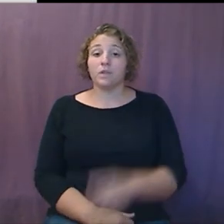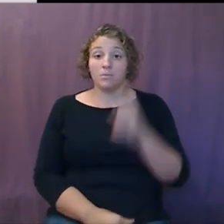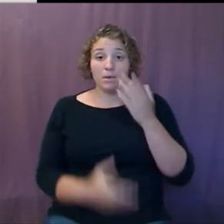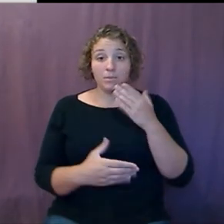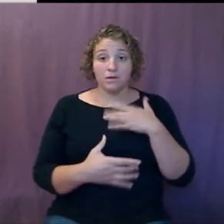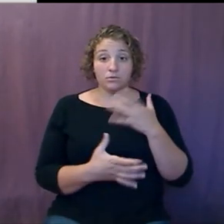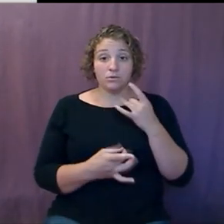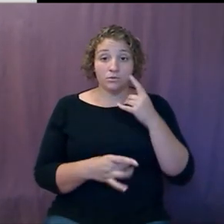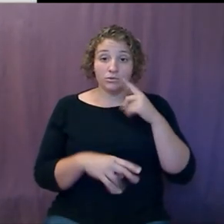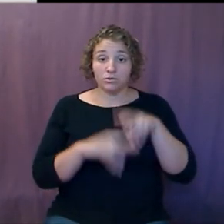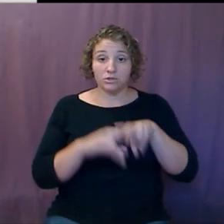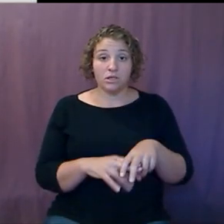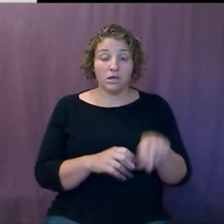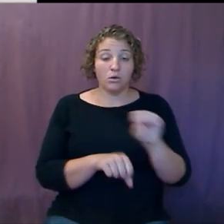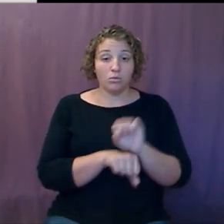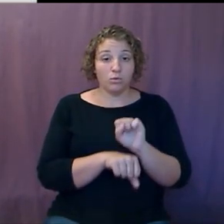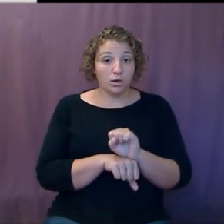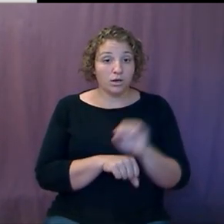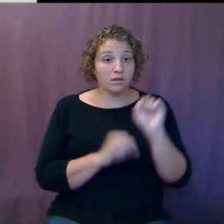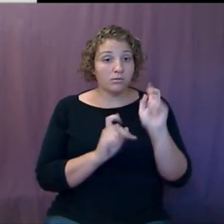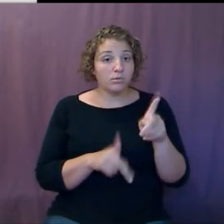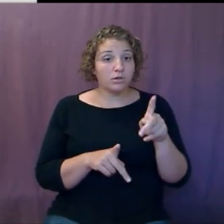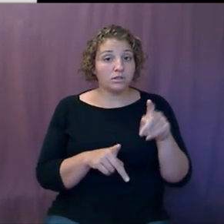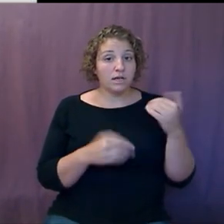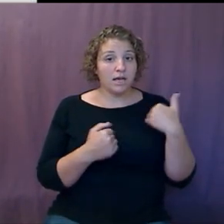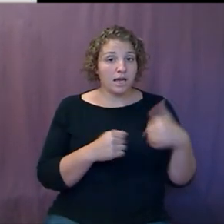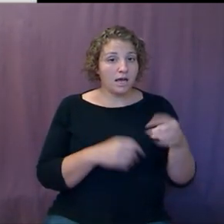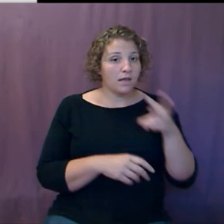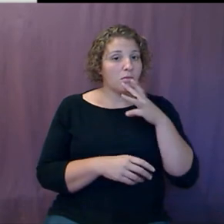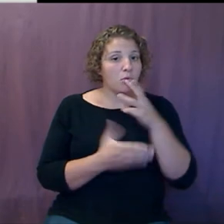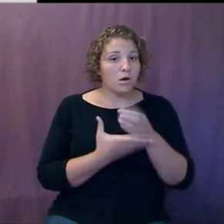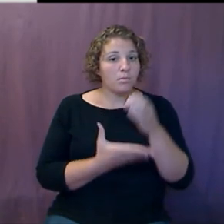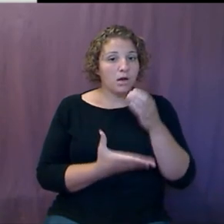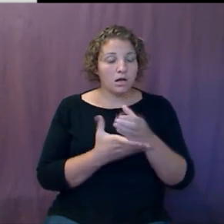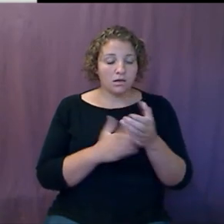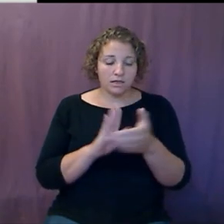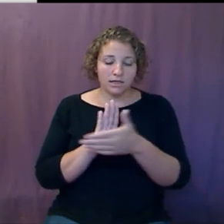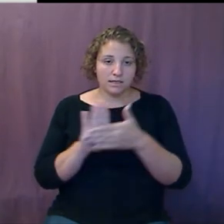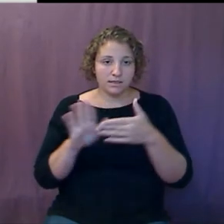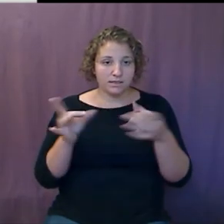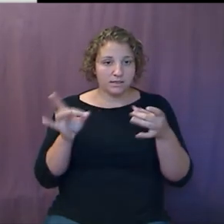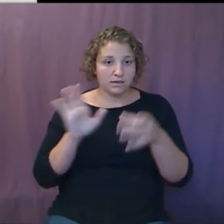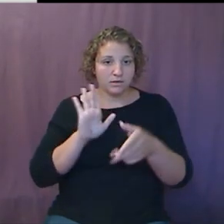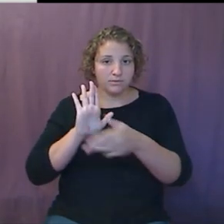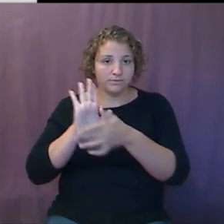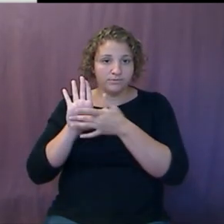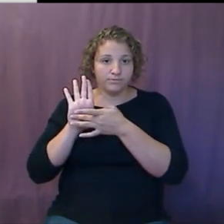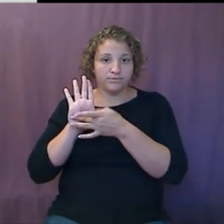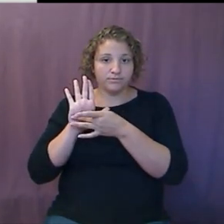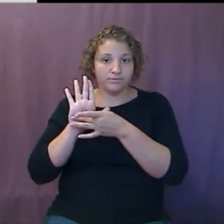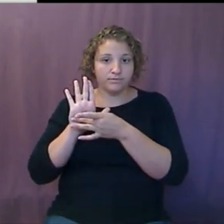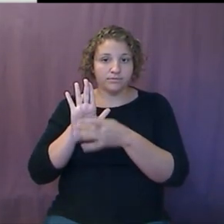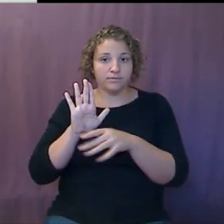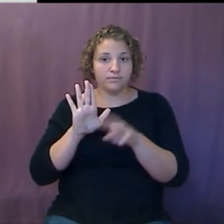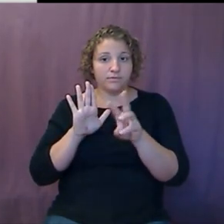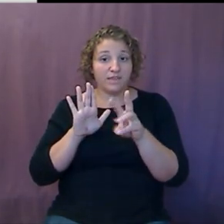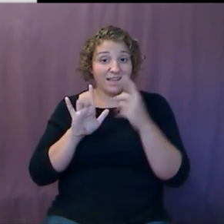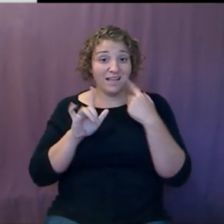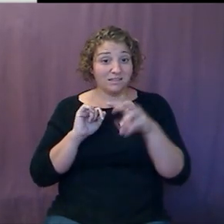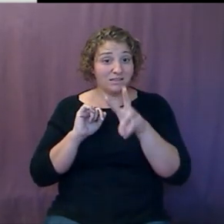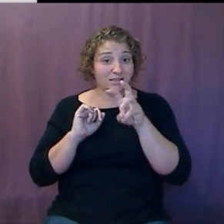be sitting at work and someone next to you at work has their aluminum water bottle and on there is a sticker like this that is 666 chi psi sigma